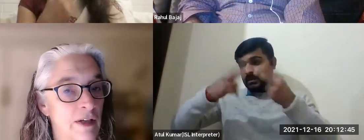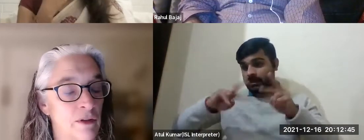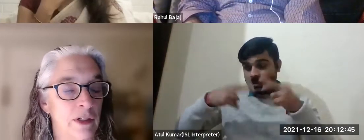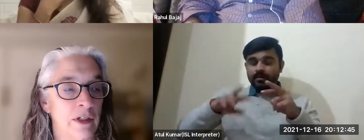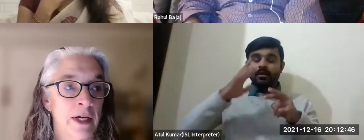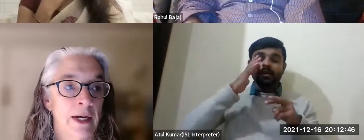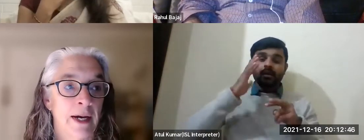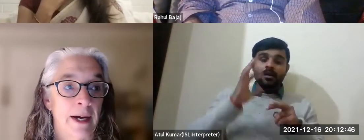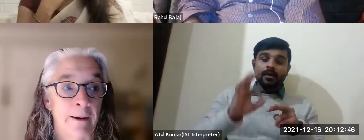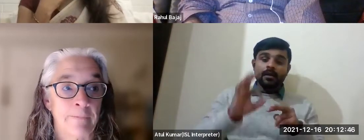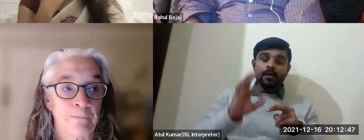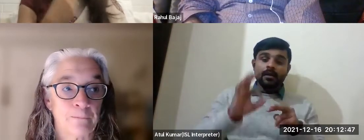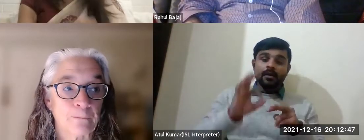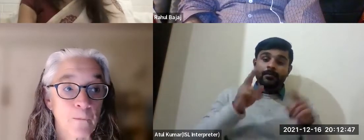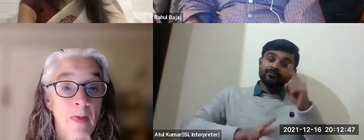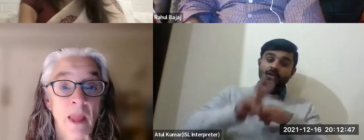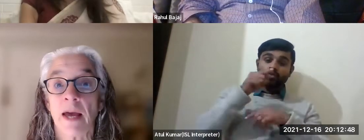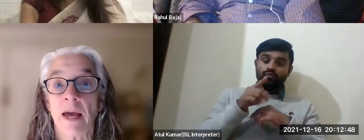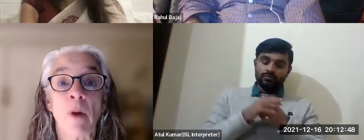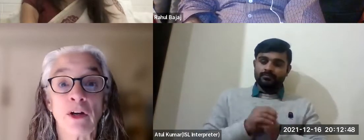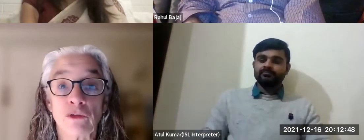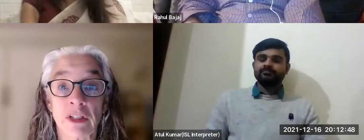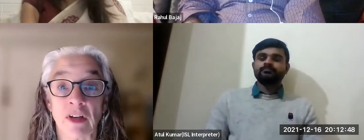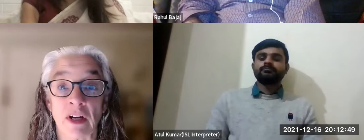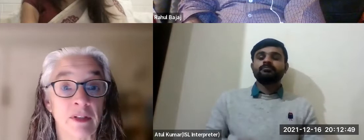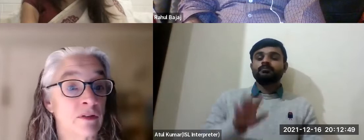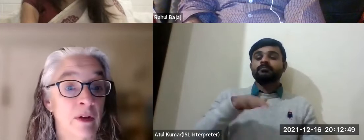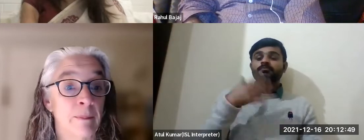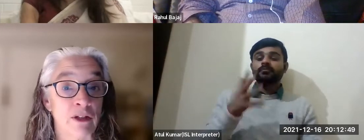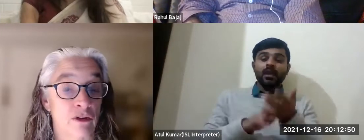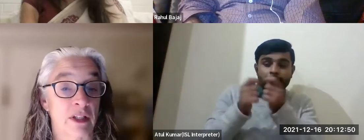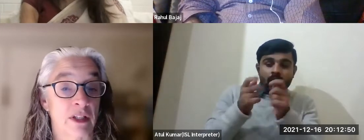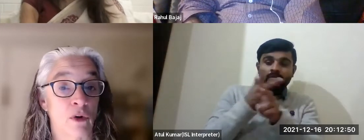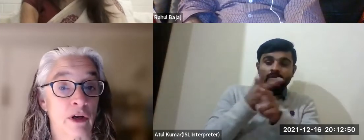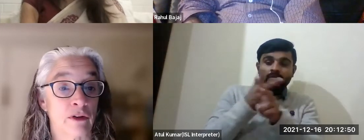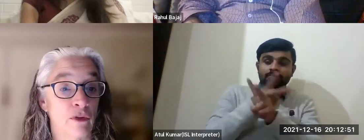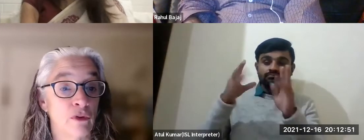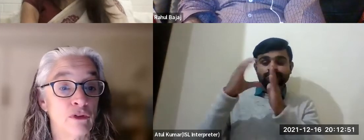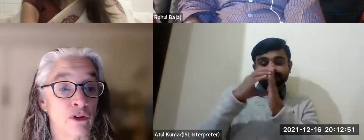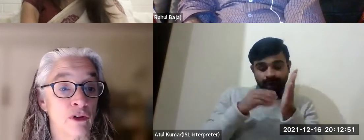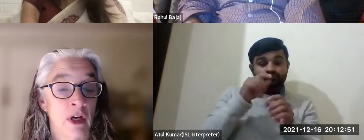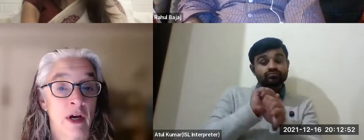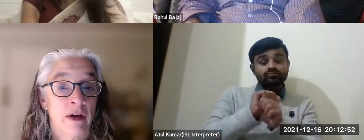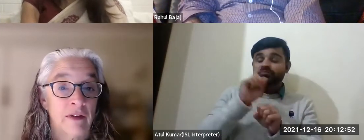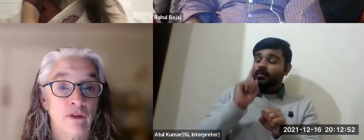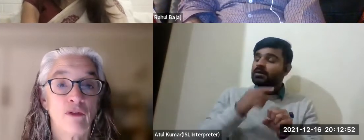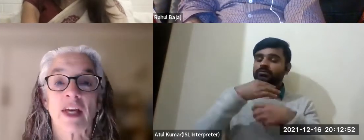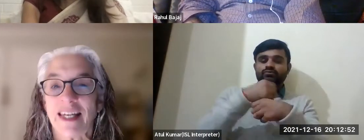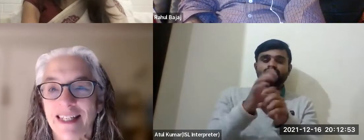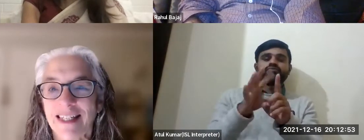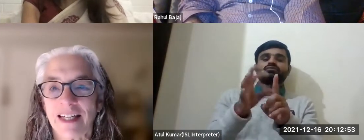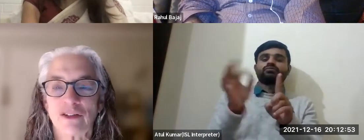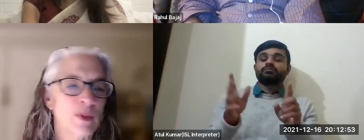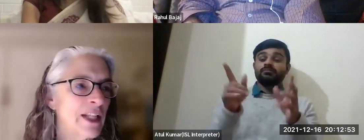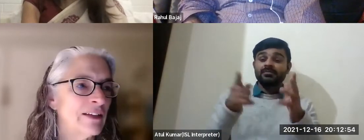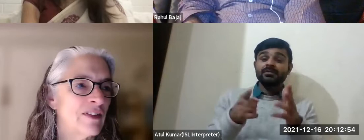important value here. And then monitoring the settlements, make sure that they work. So those are the